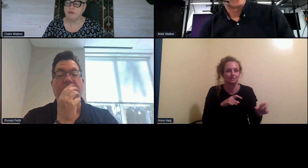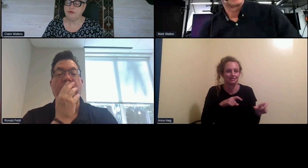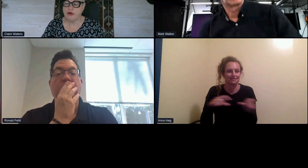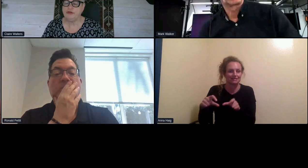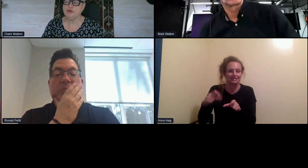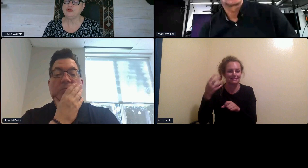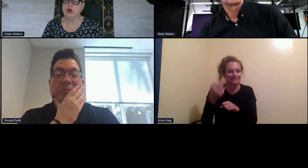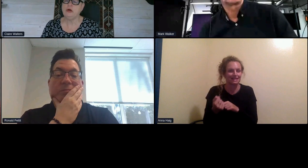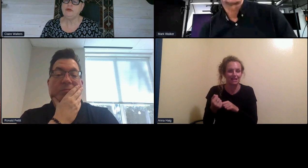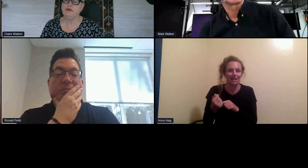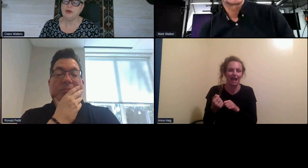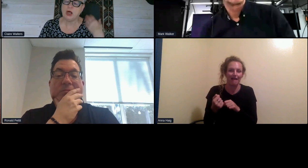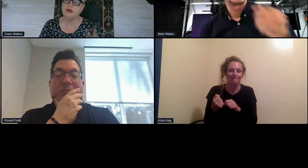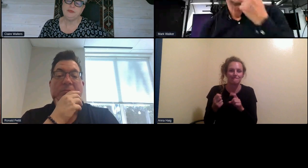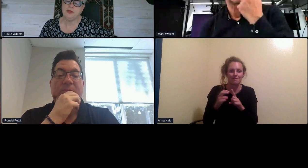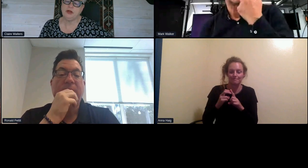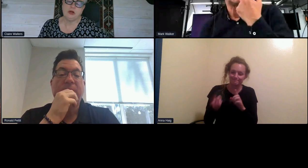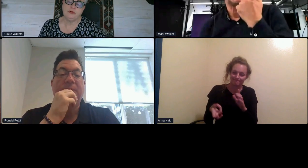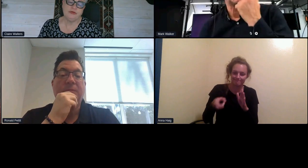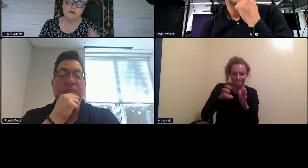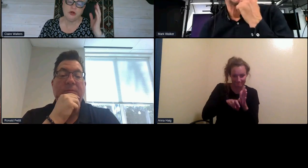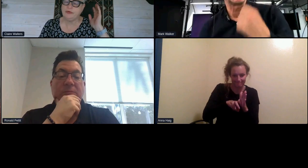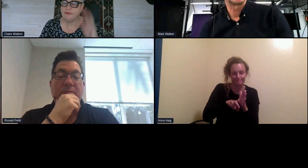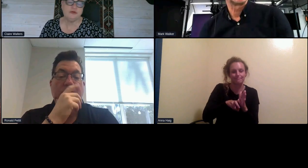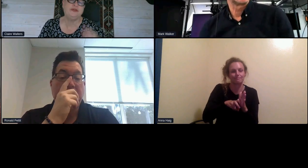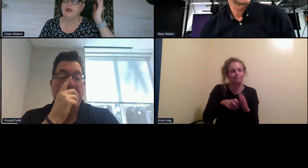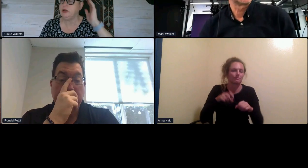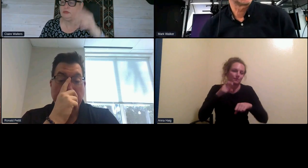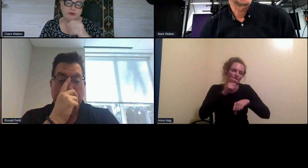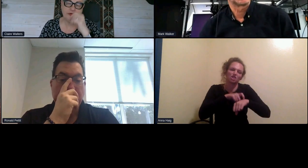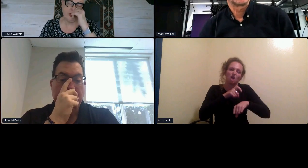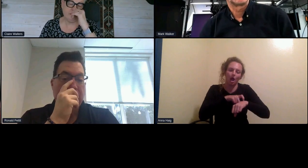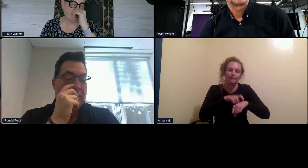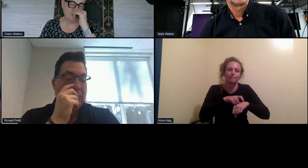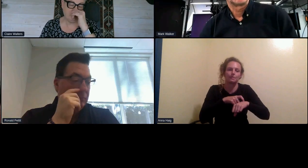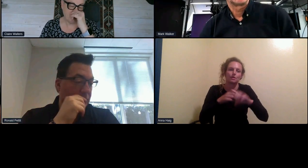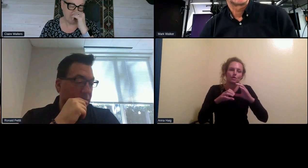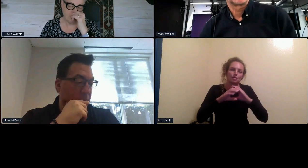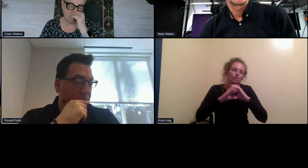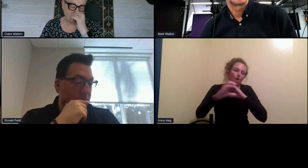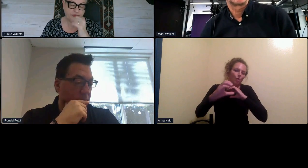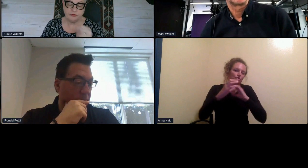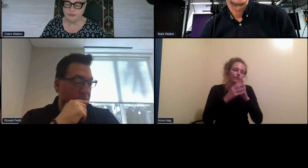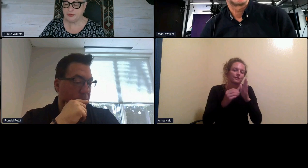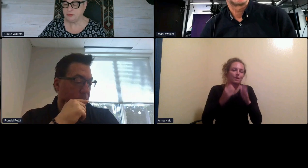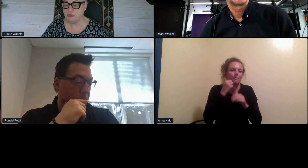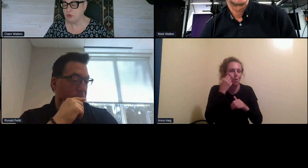vying to be autism friendly because they want a part of this market.